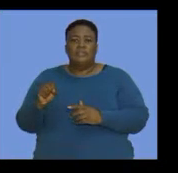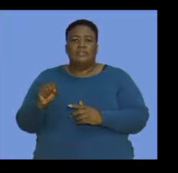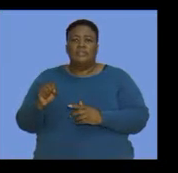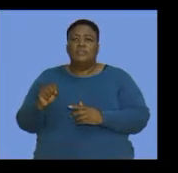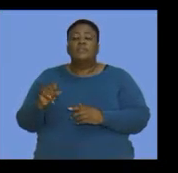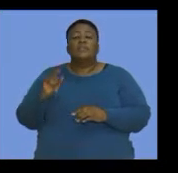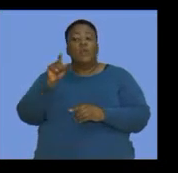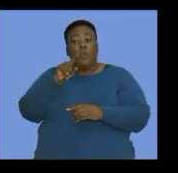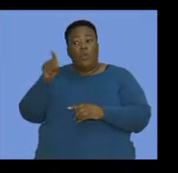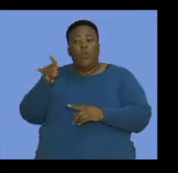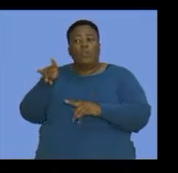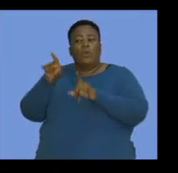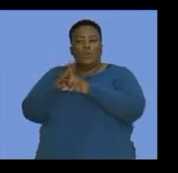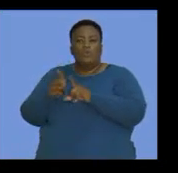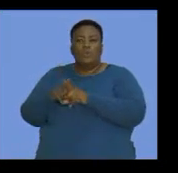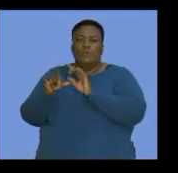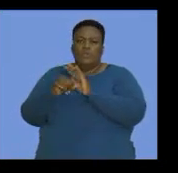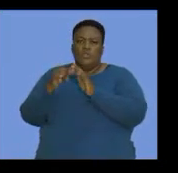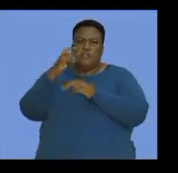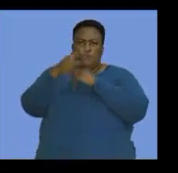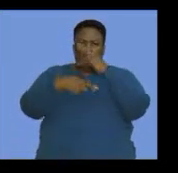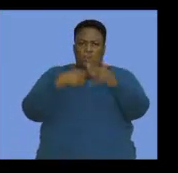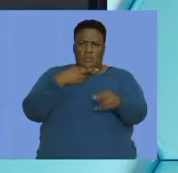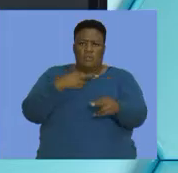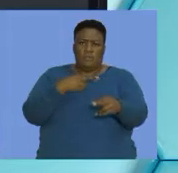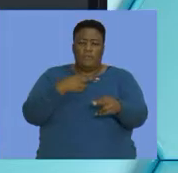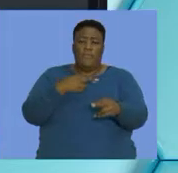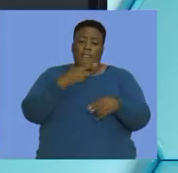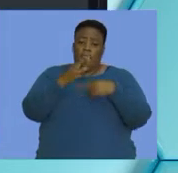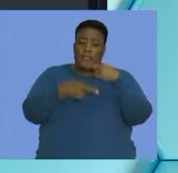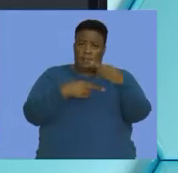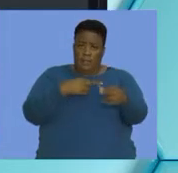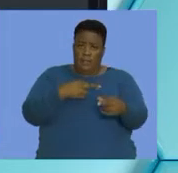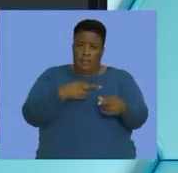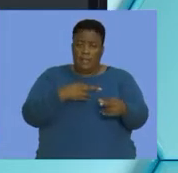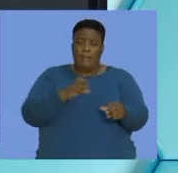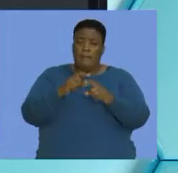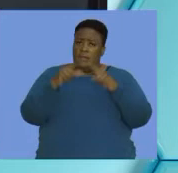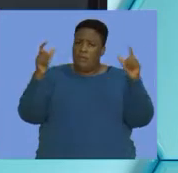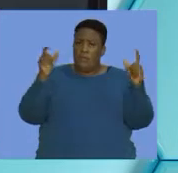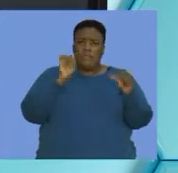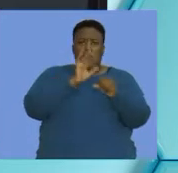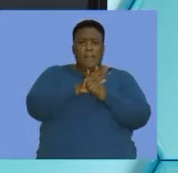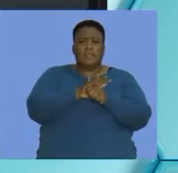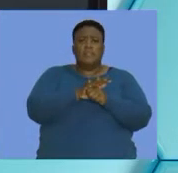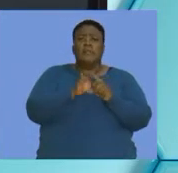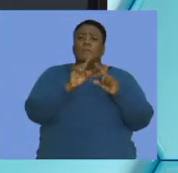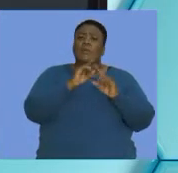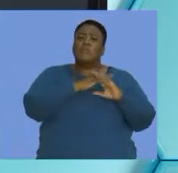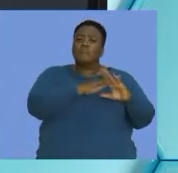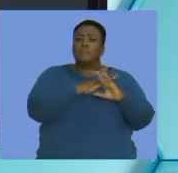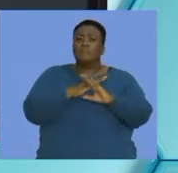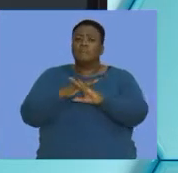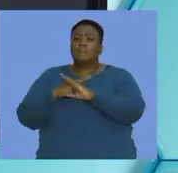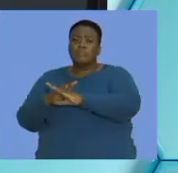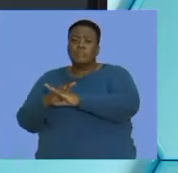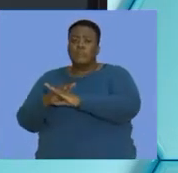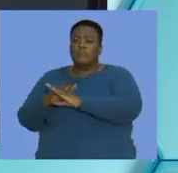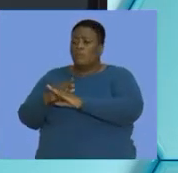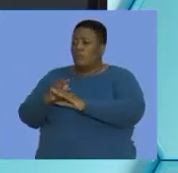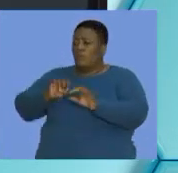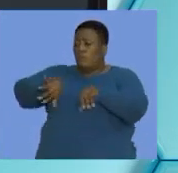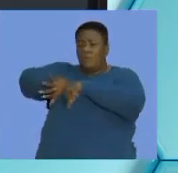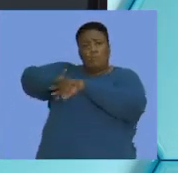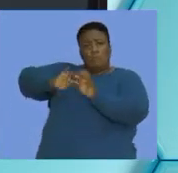of recycling. And so recycling substances has a huge impact on not just on the prevention